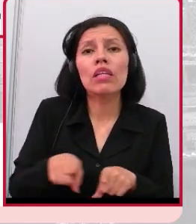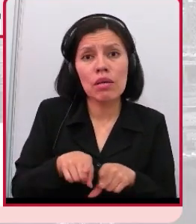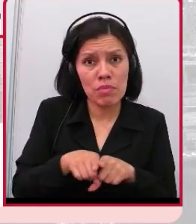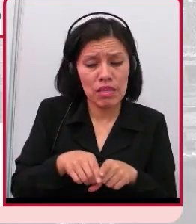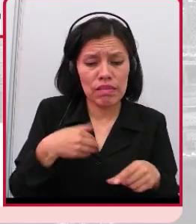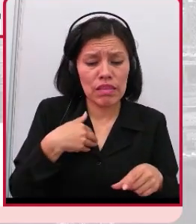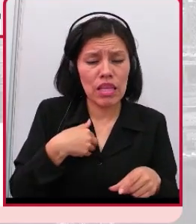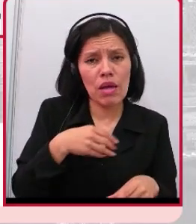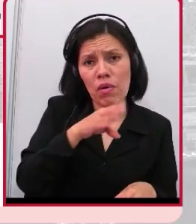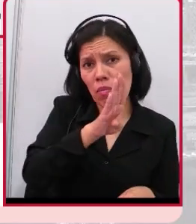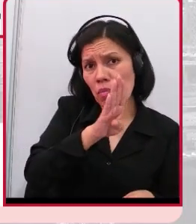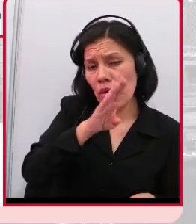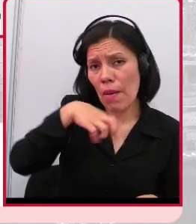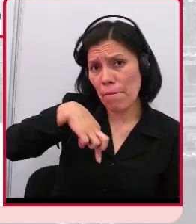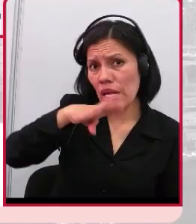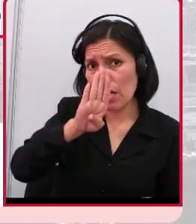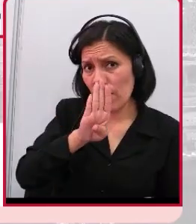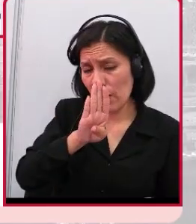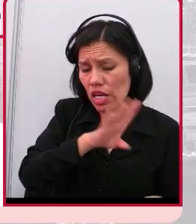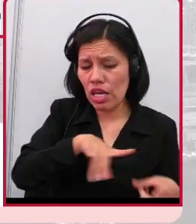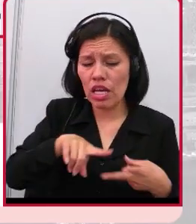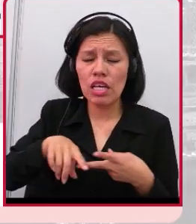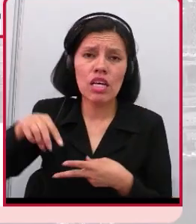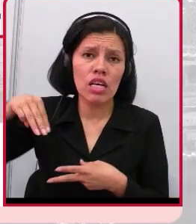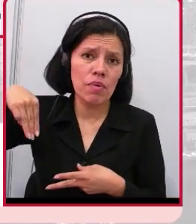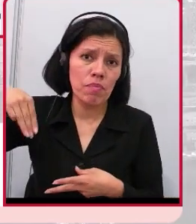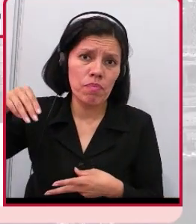have lead and molybdenum.